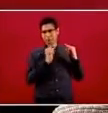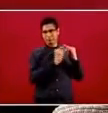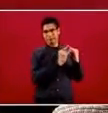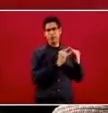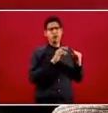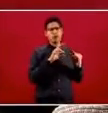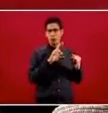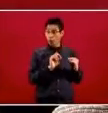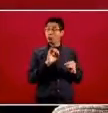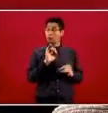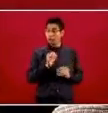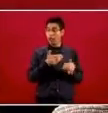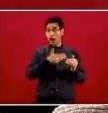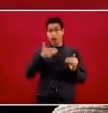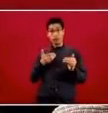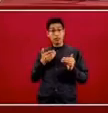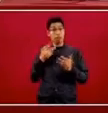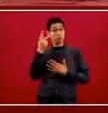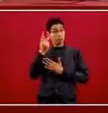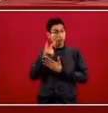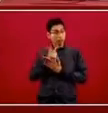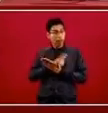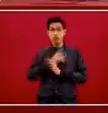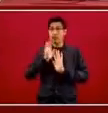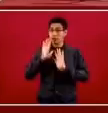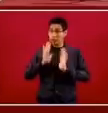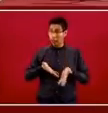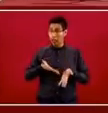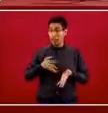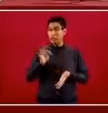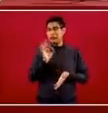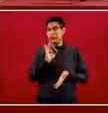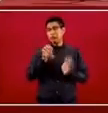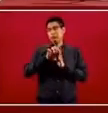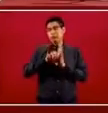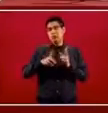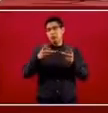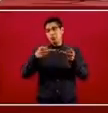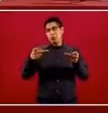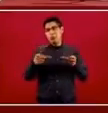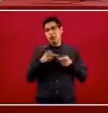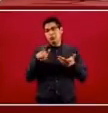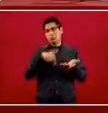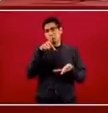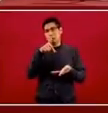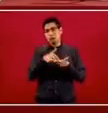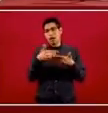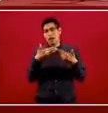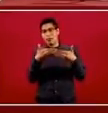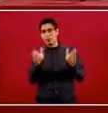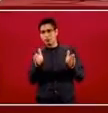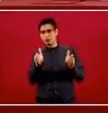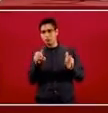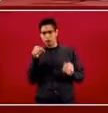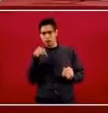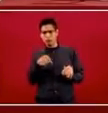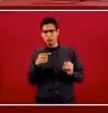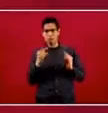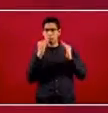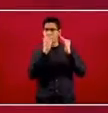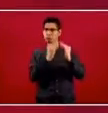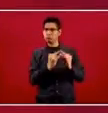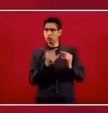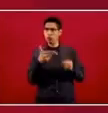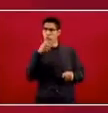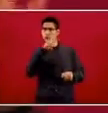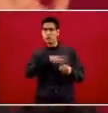camp hospitals. Inflatable hospitals are not like rubber hospitals or something like